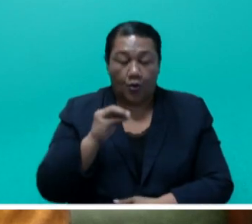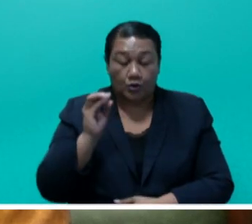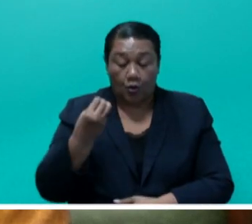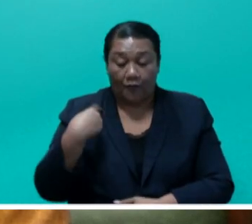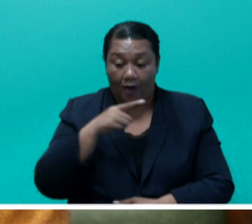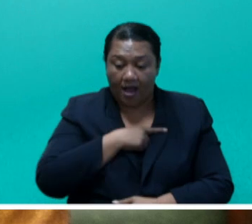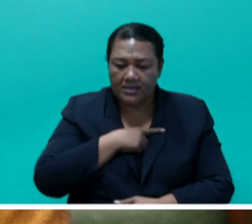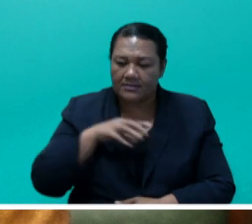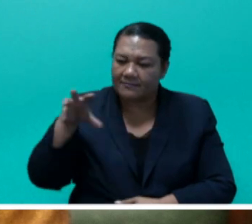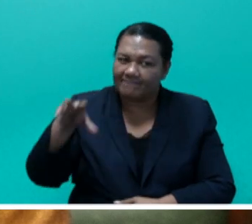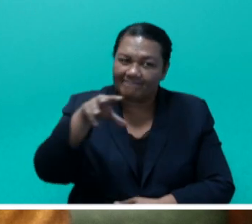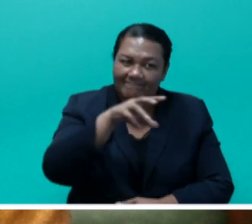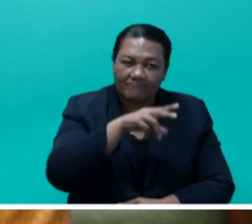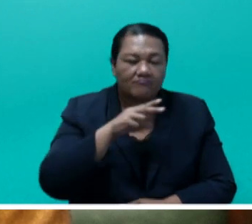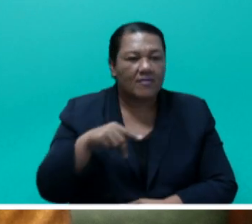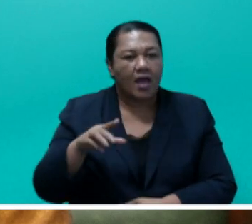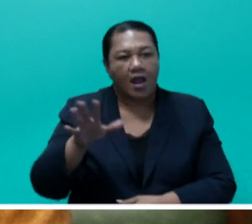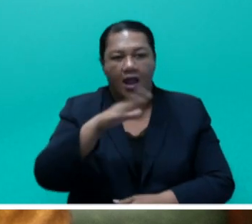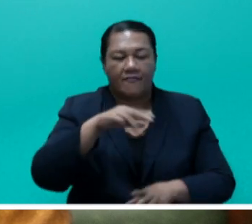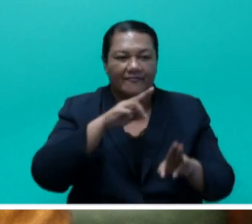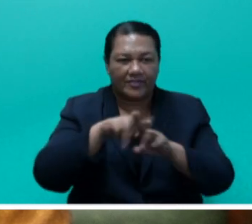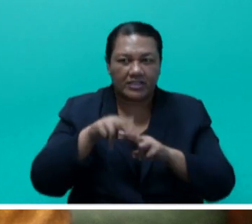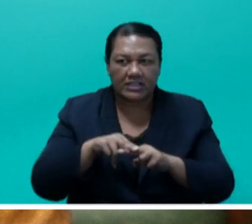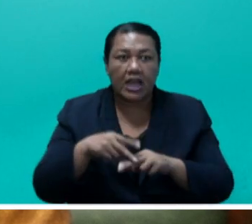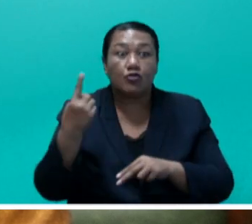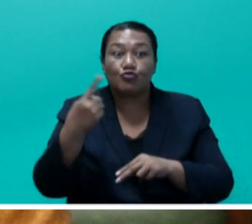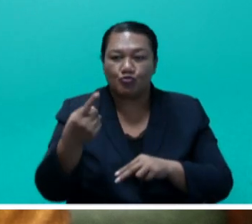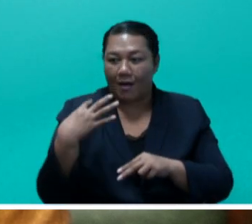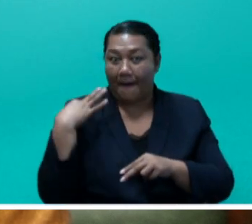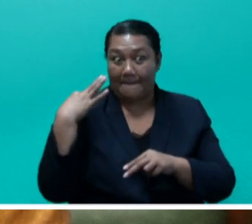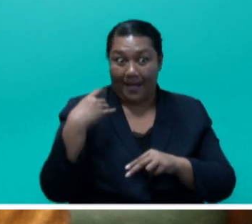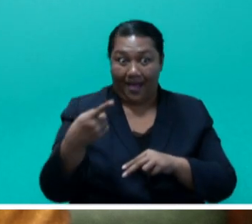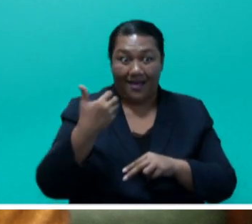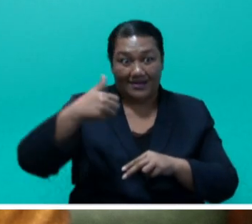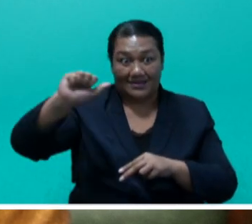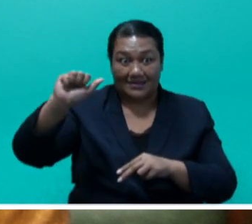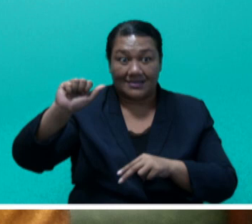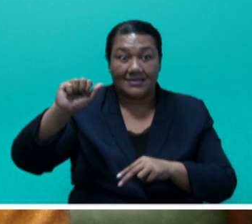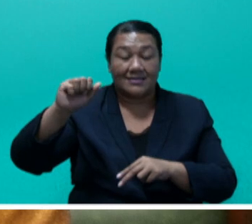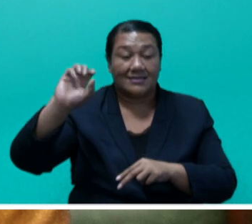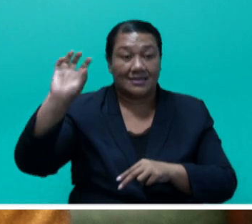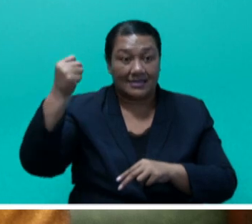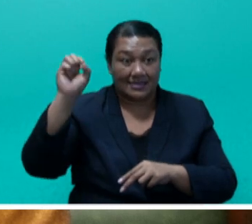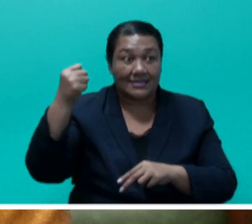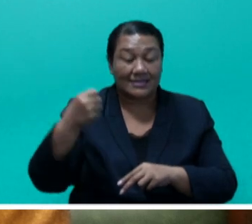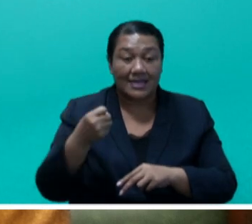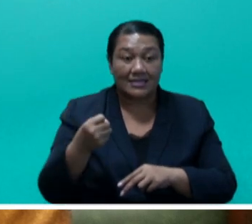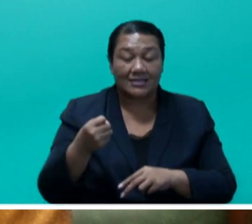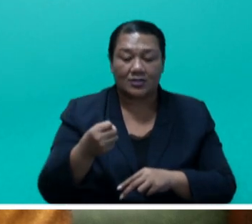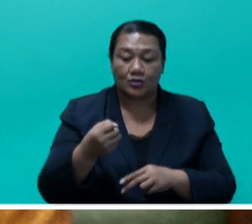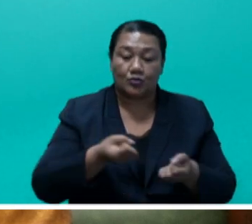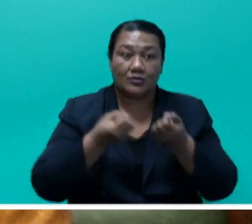has already gone globally. The process is at the moment underway.